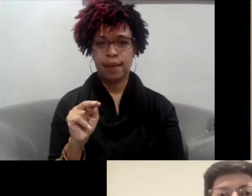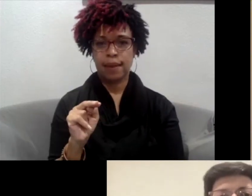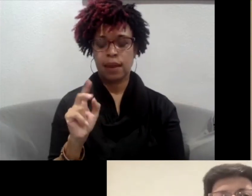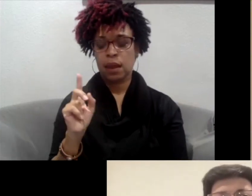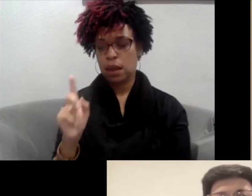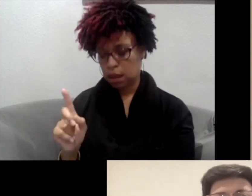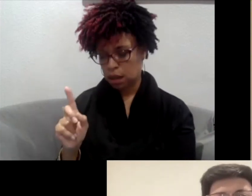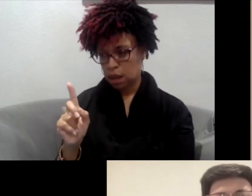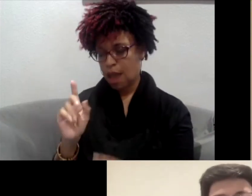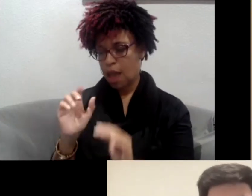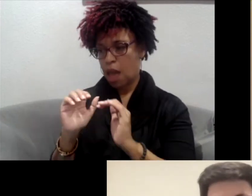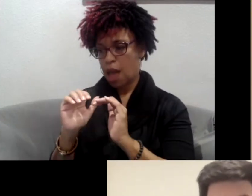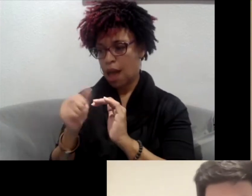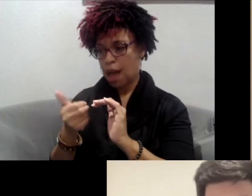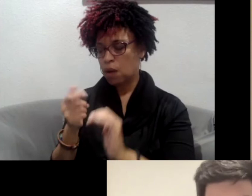do